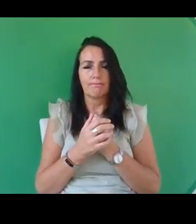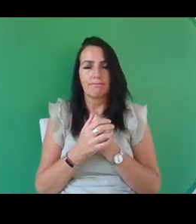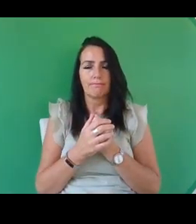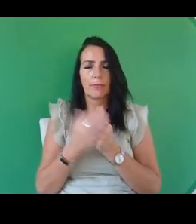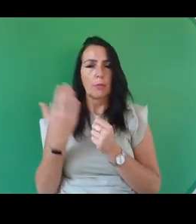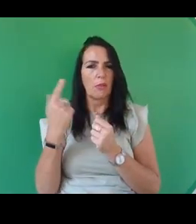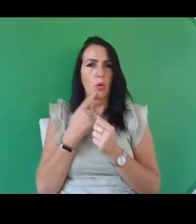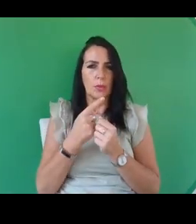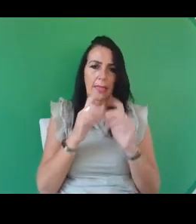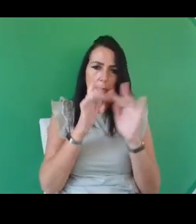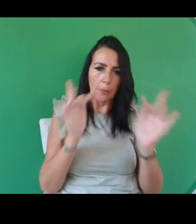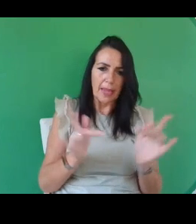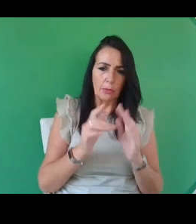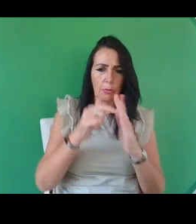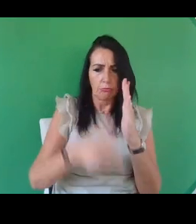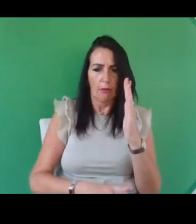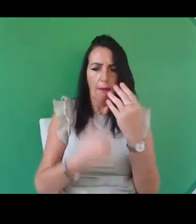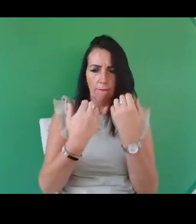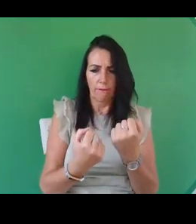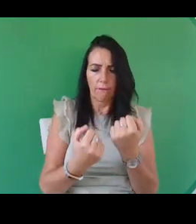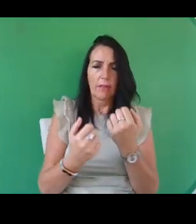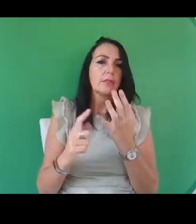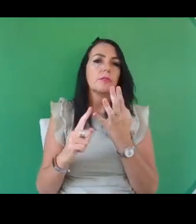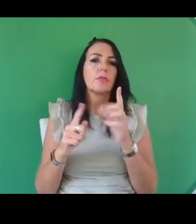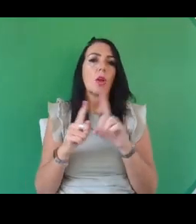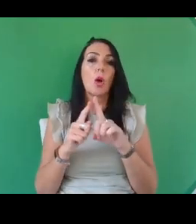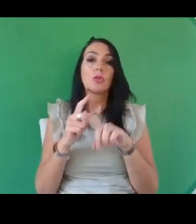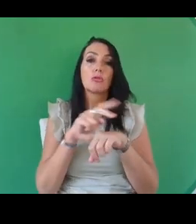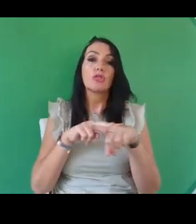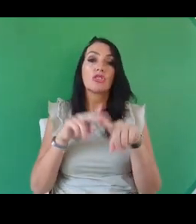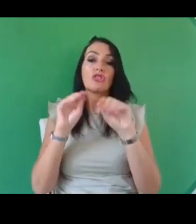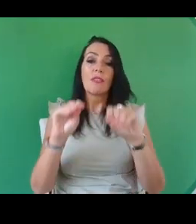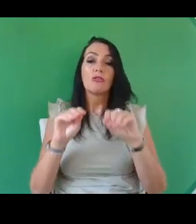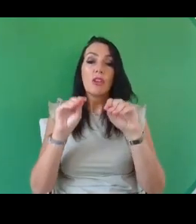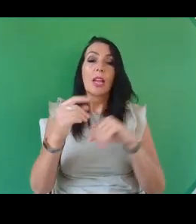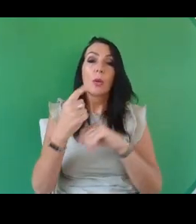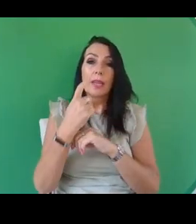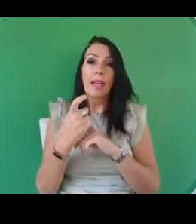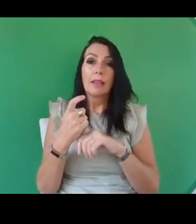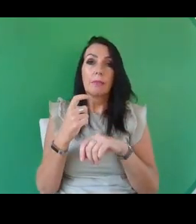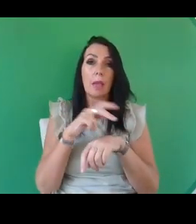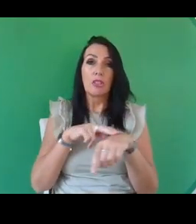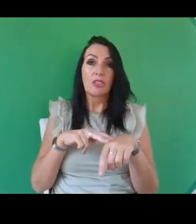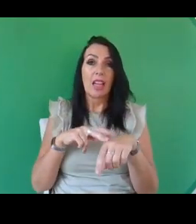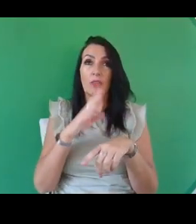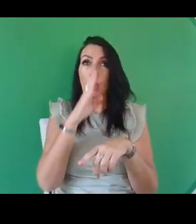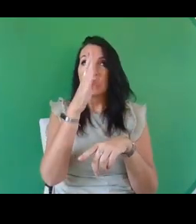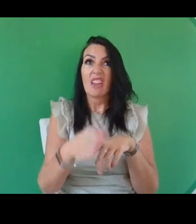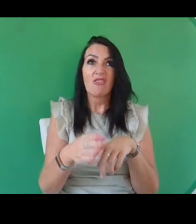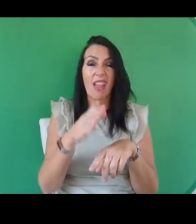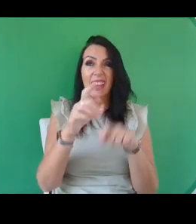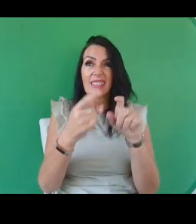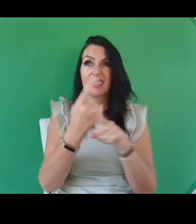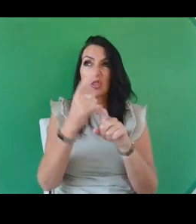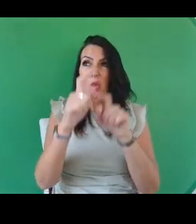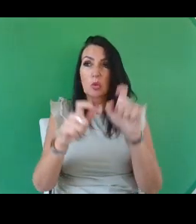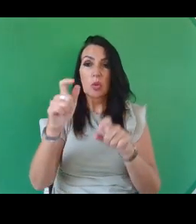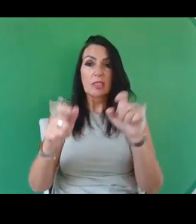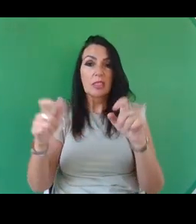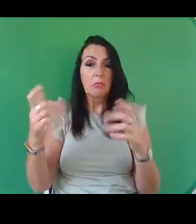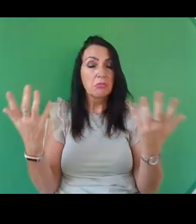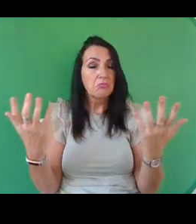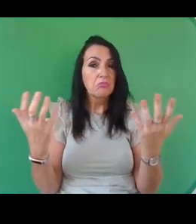earlier. And we can also offer staff training. Even if your staff don't directly talk to customers on a one-to-one basis,